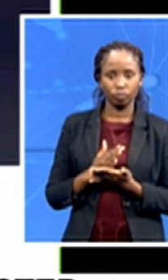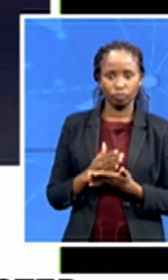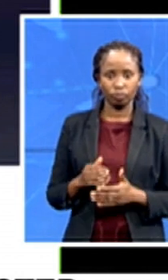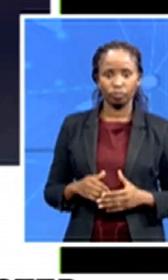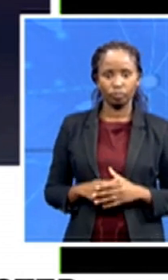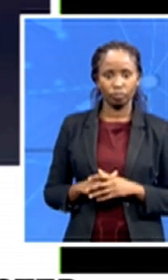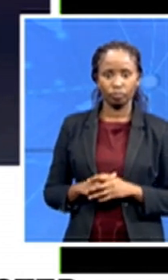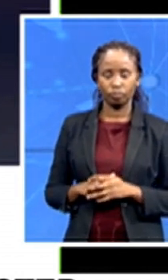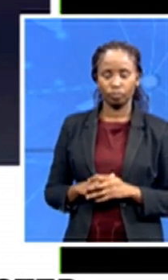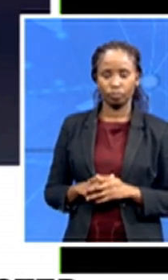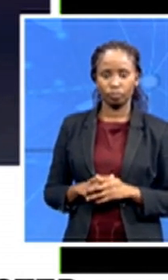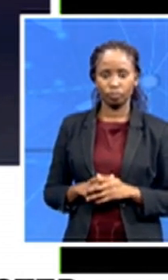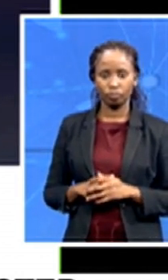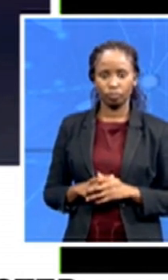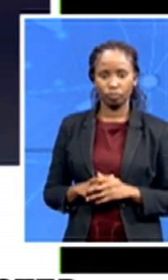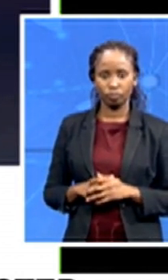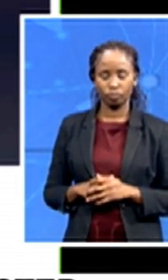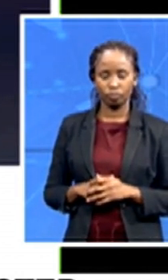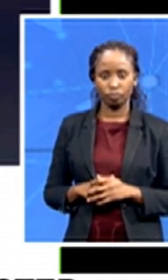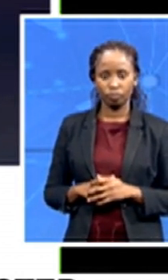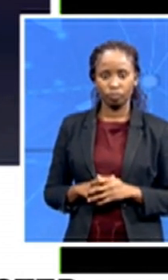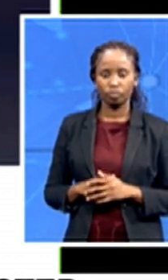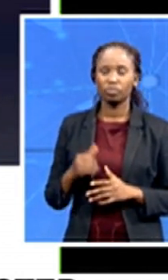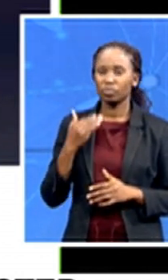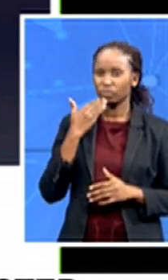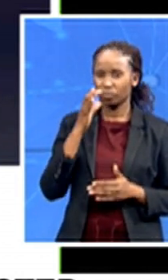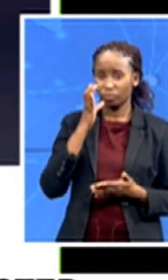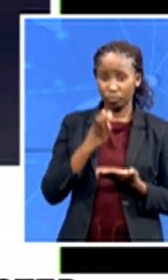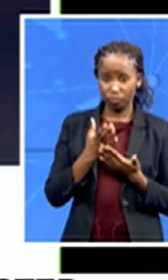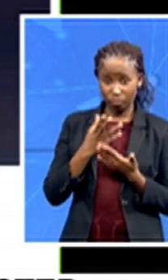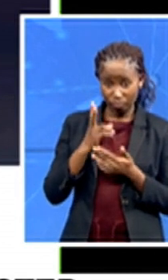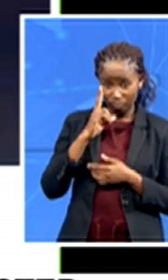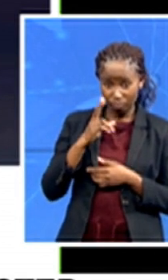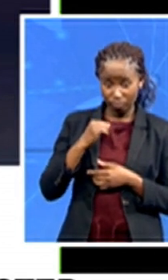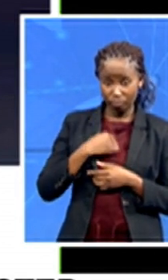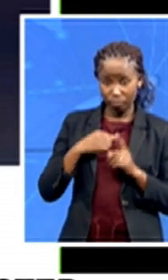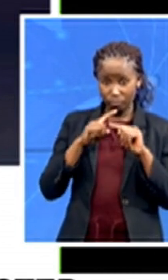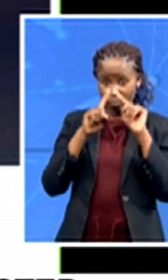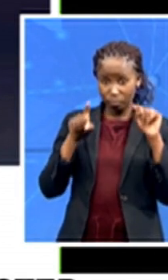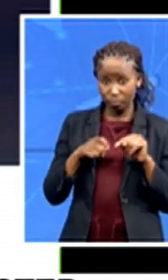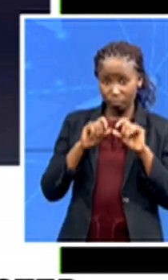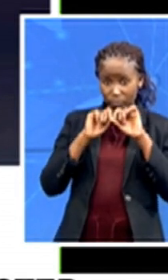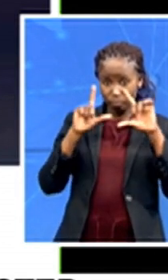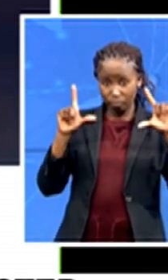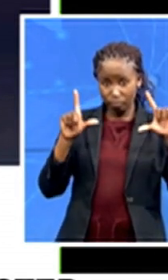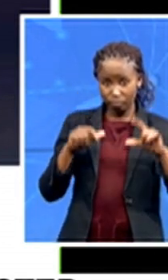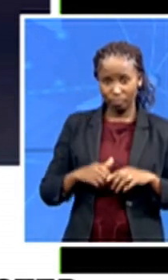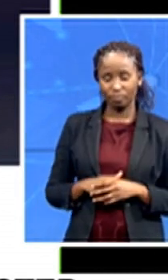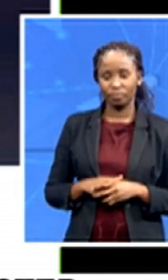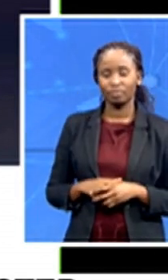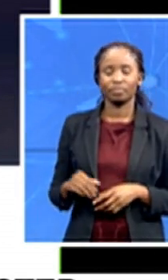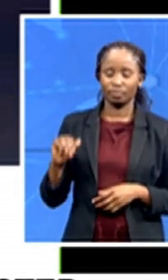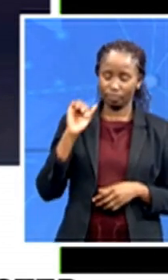So please confirm that you can see my screen. Yes, you can see your screen. I think the only thing is